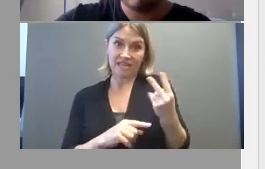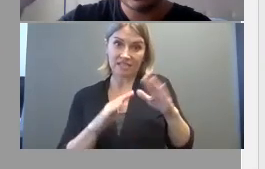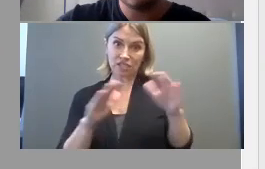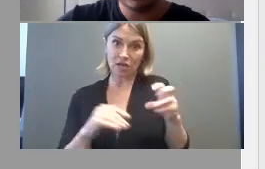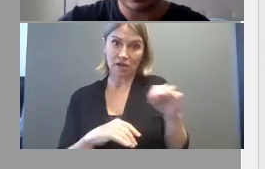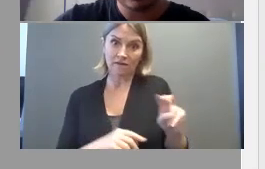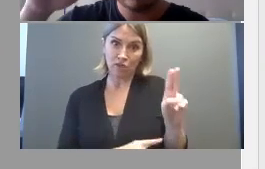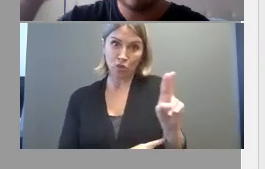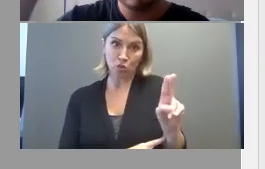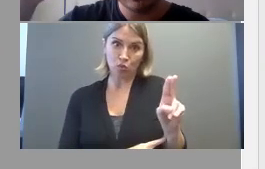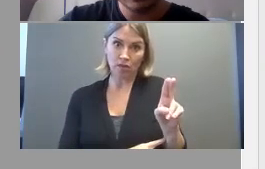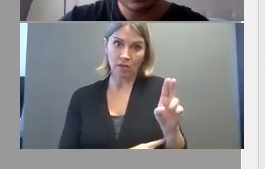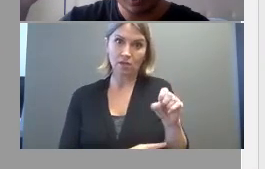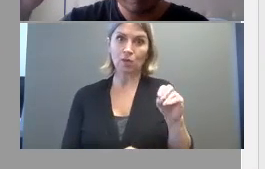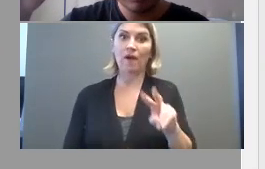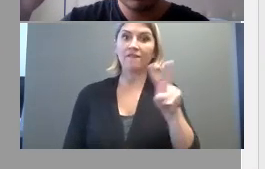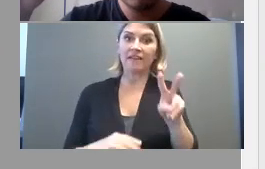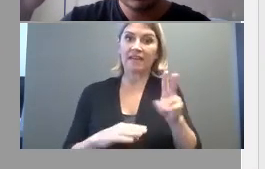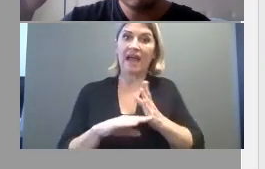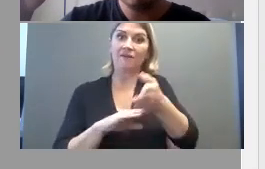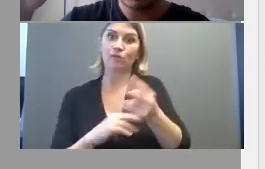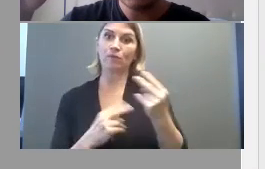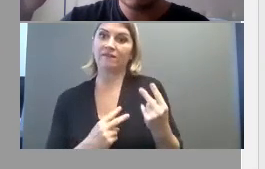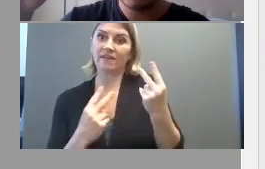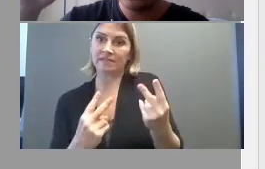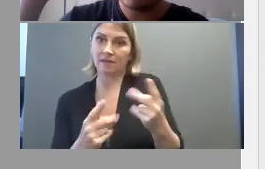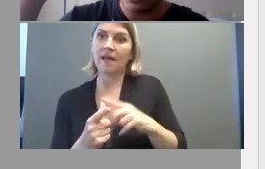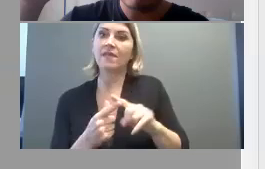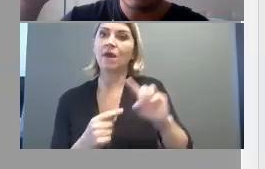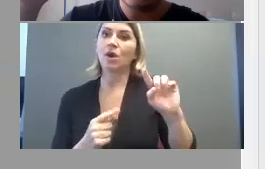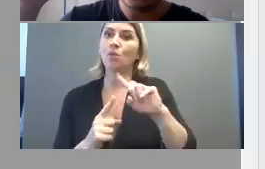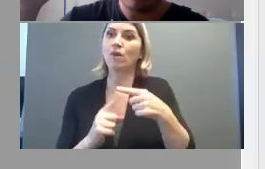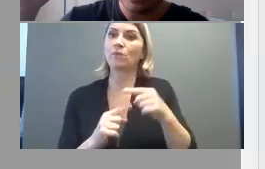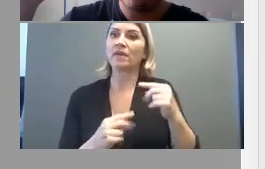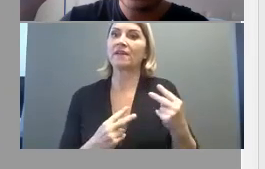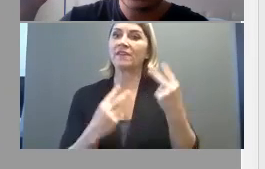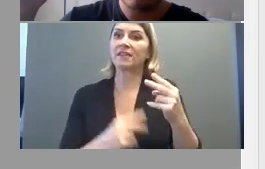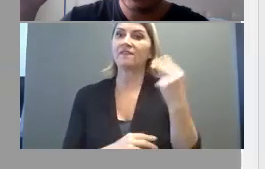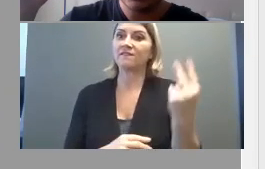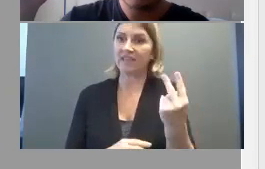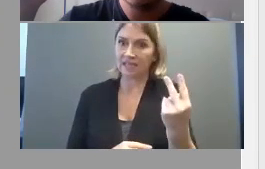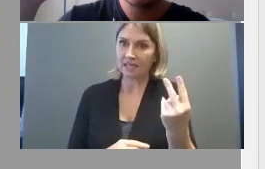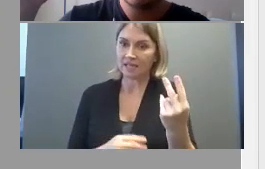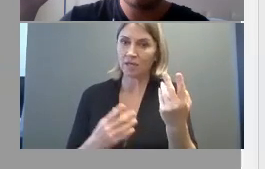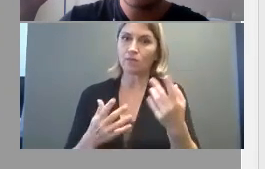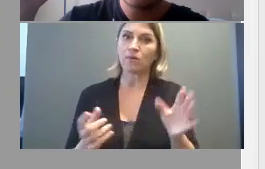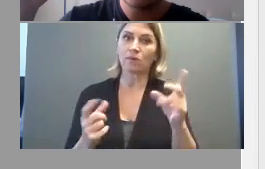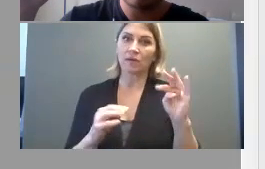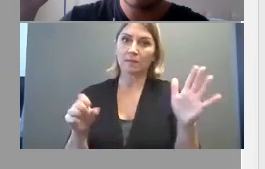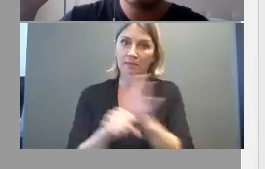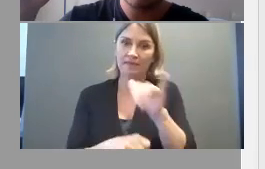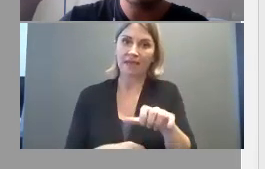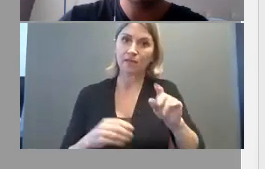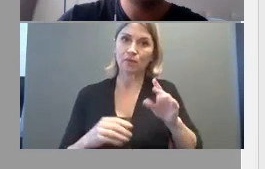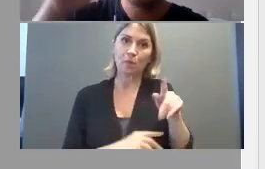we would visit V after we visit U. Then once we visit V, we need to complete visiting V. So the